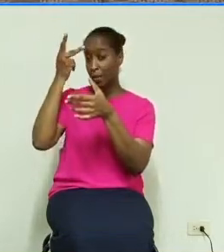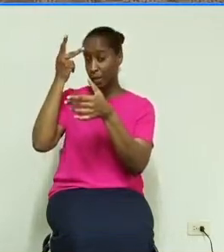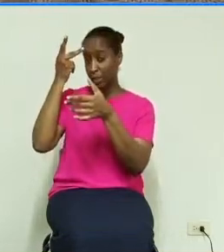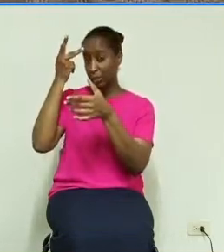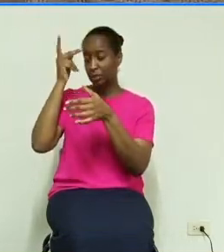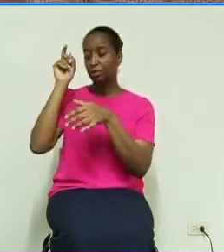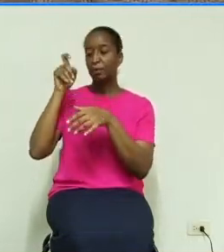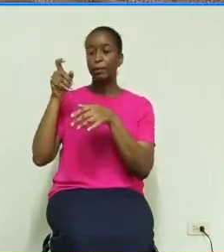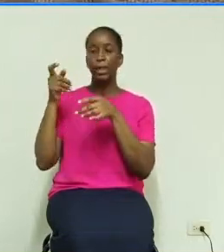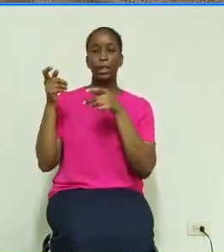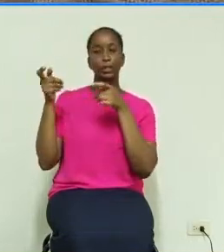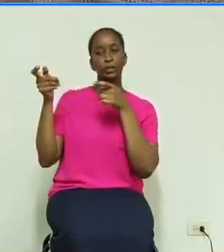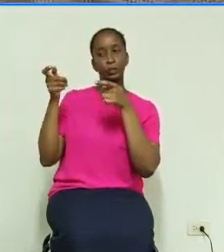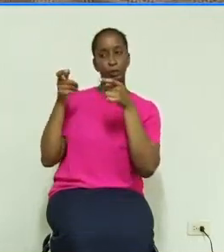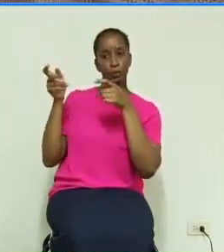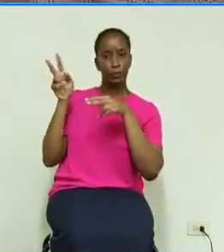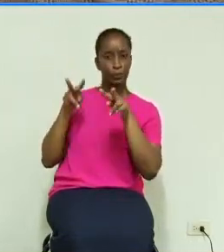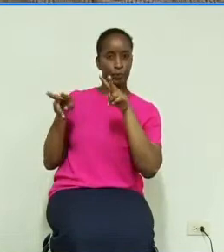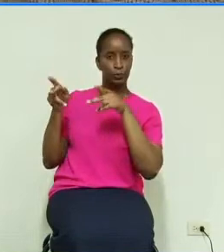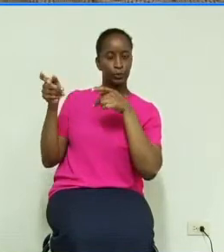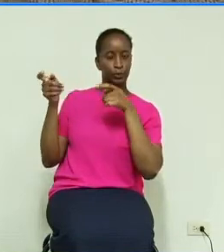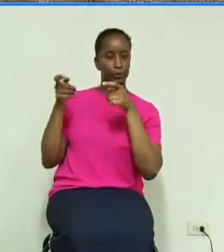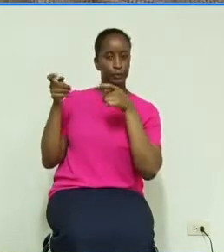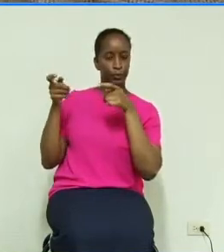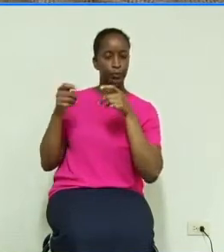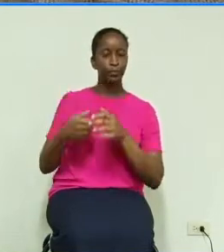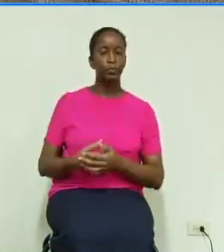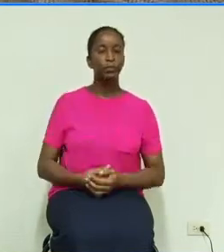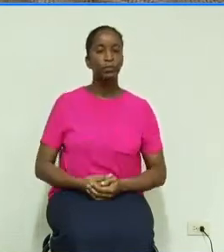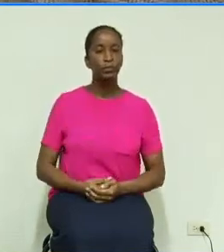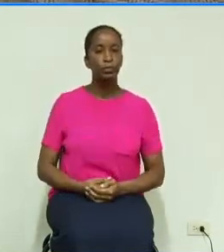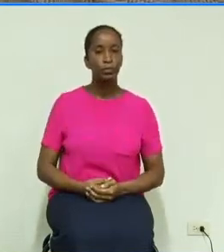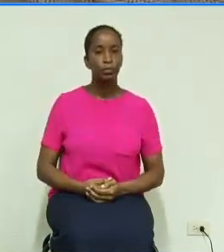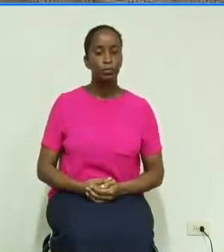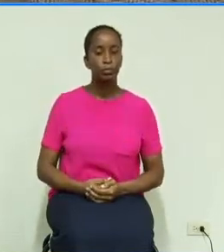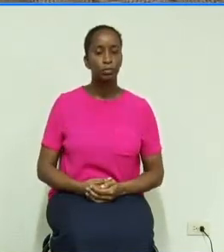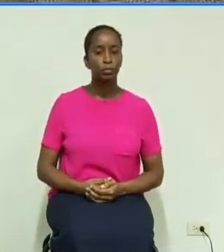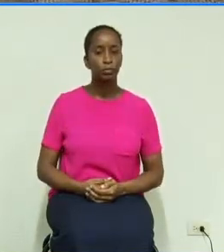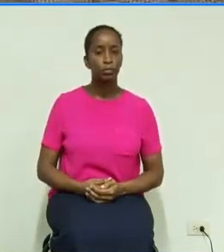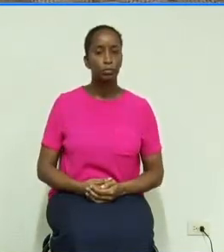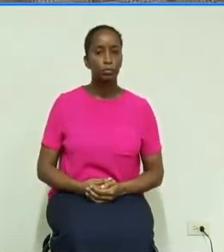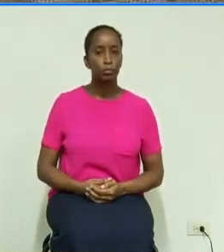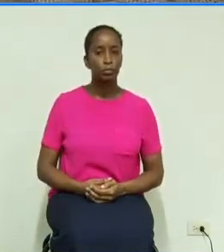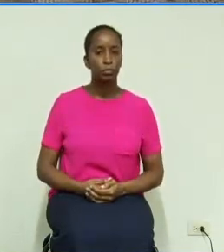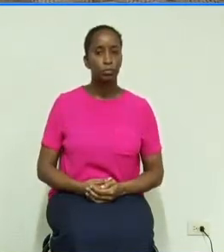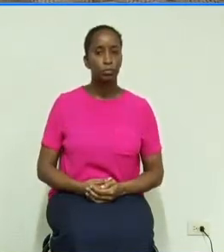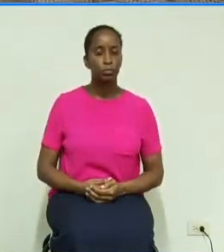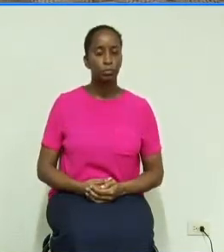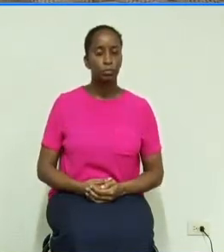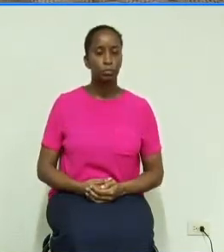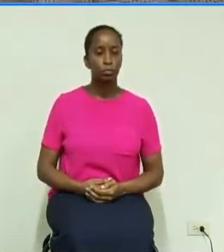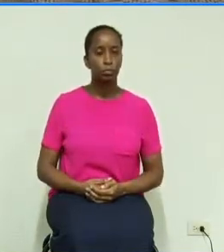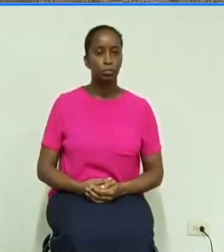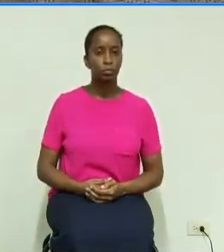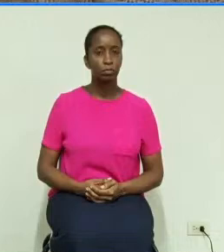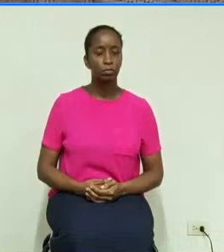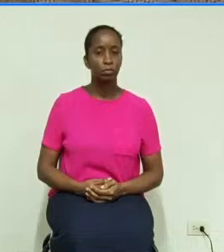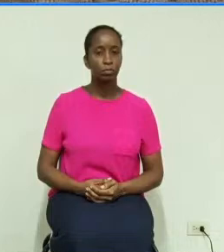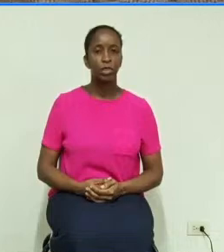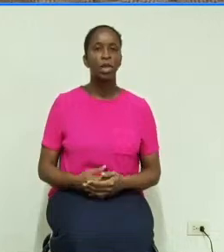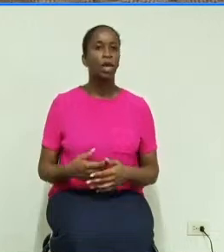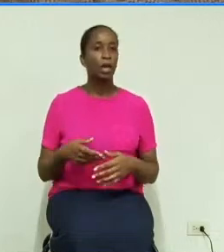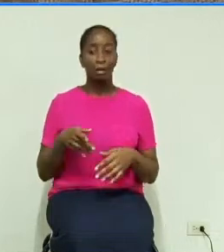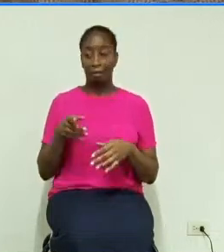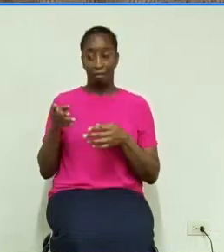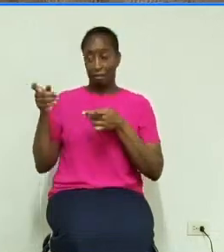and political decay will result and could possibly lead to a failed state. But we have